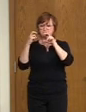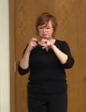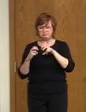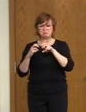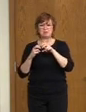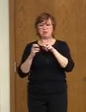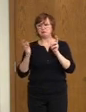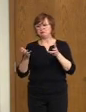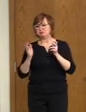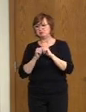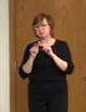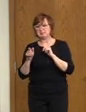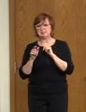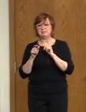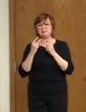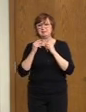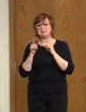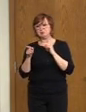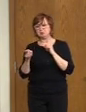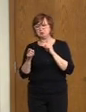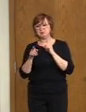Saskatchewan, and I think we need to be very cautious.